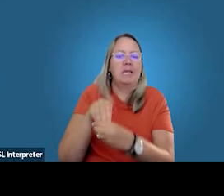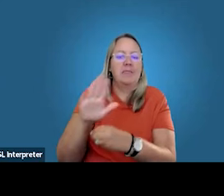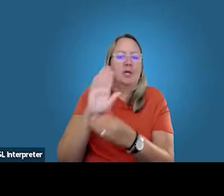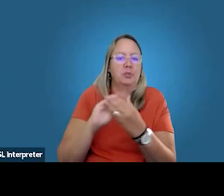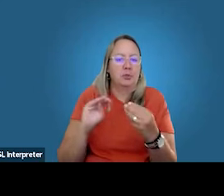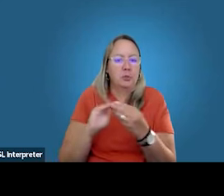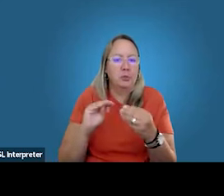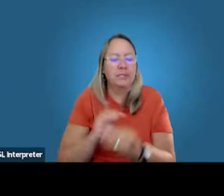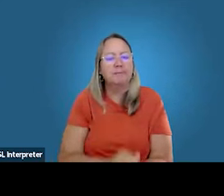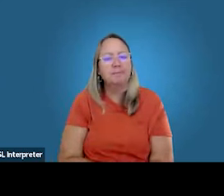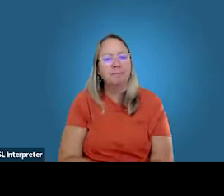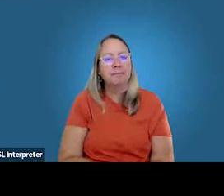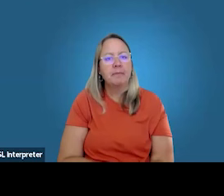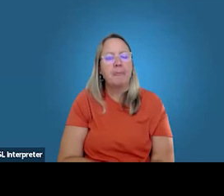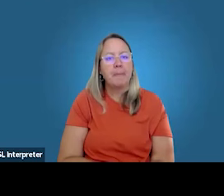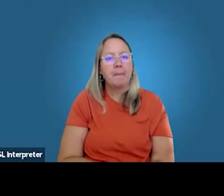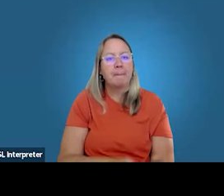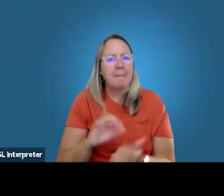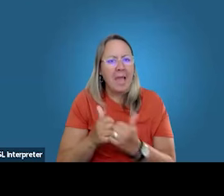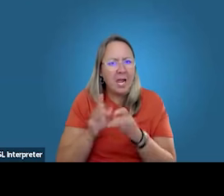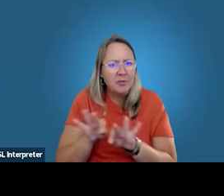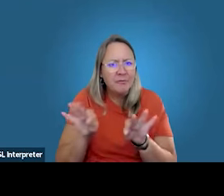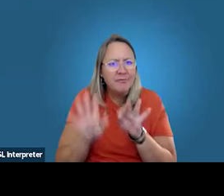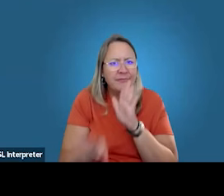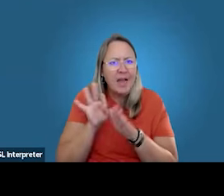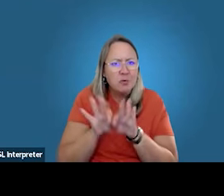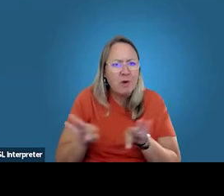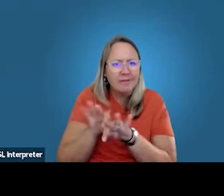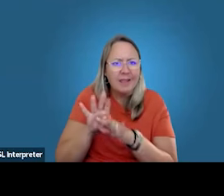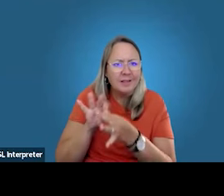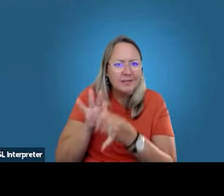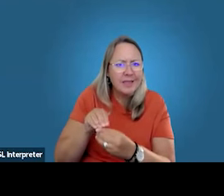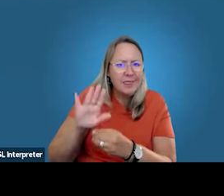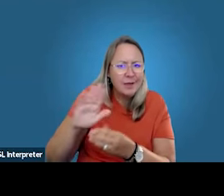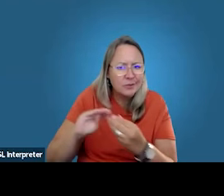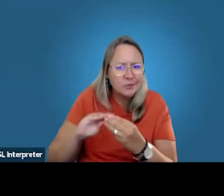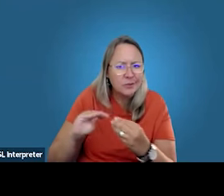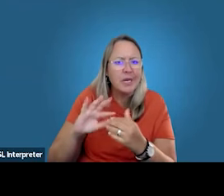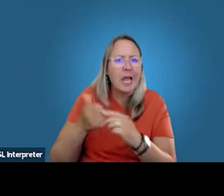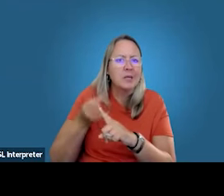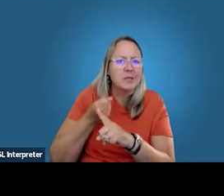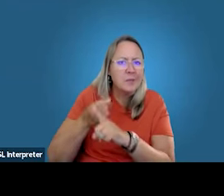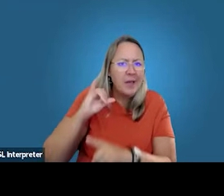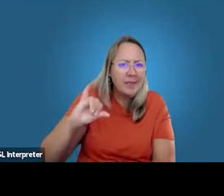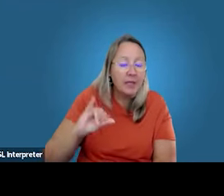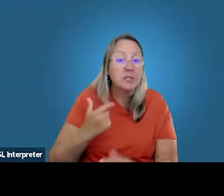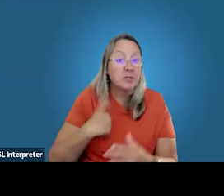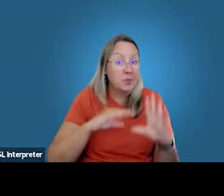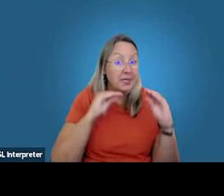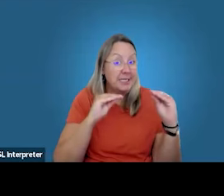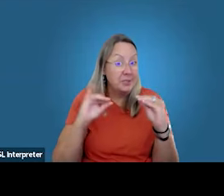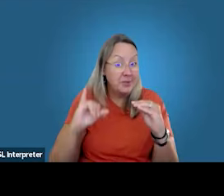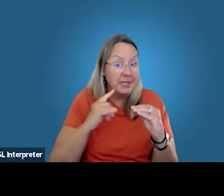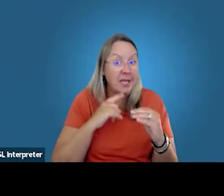And actually, how do you find a relevance in their story? How do you find a way to cut through with them? So we're going to teach you, and it is going to